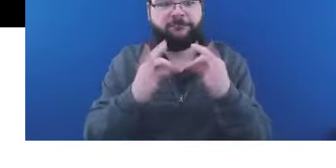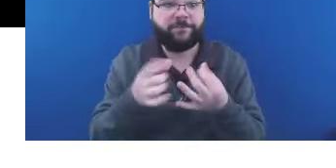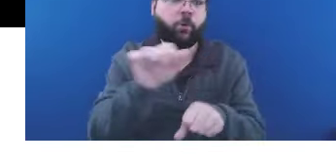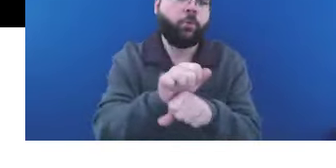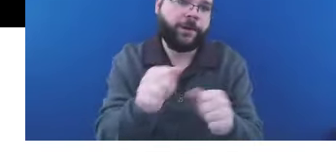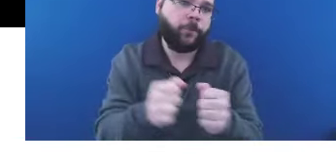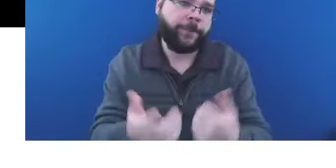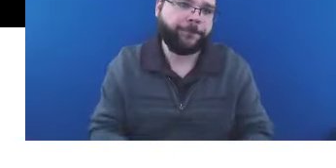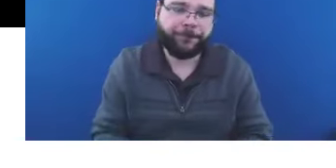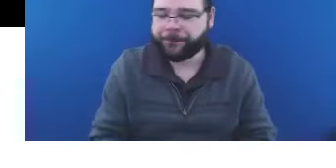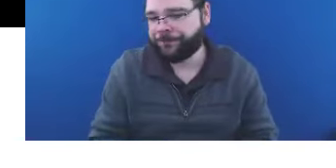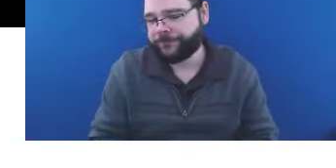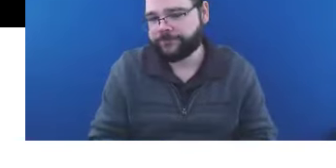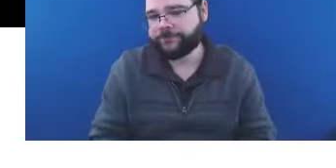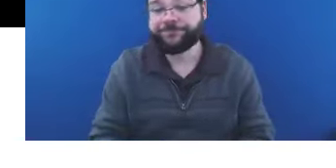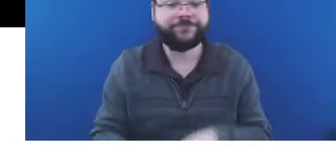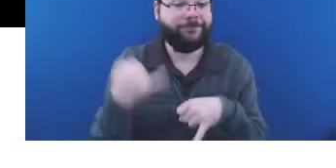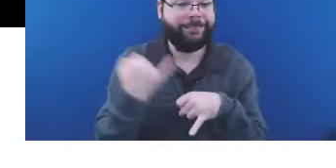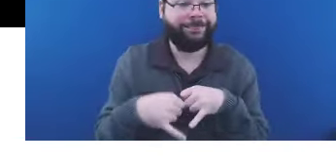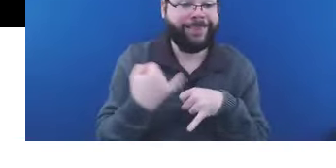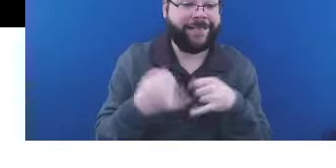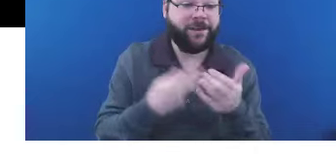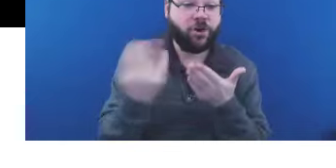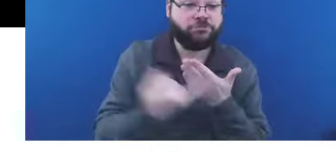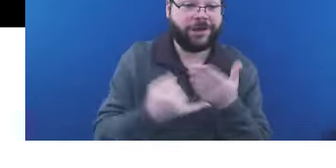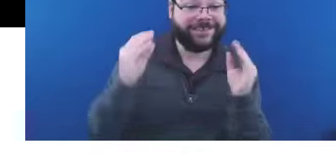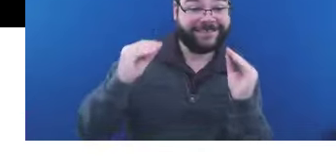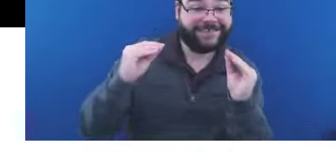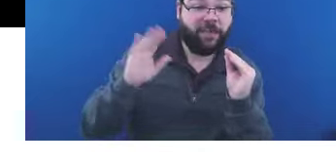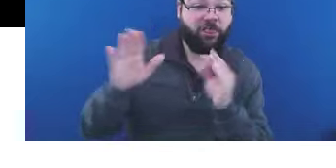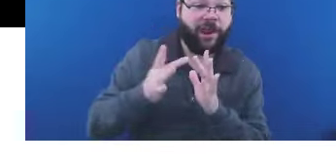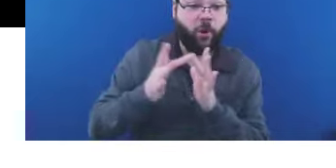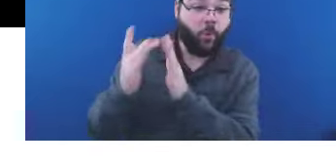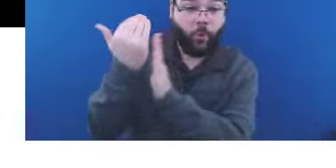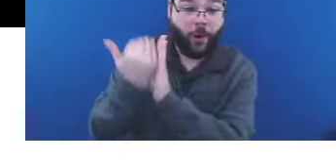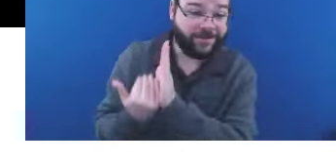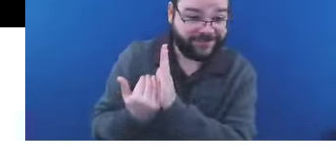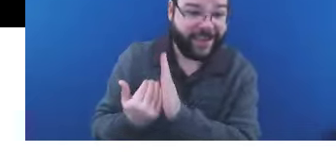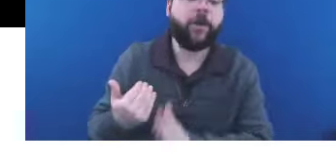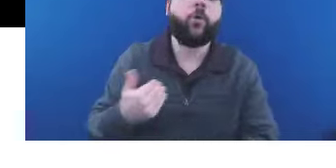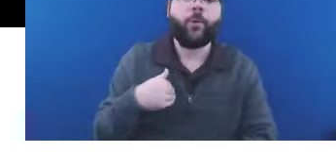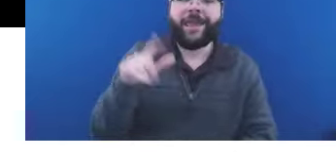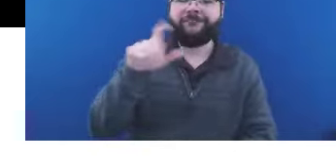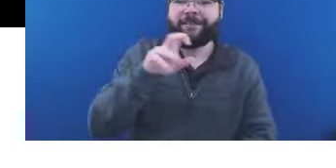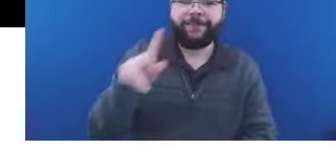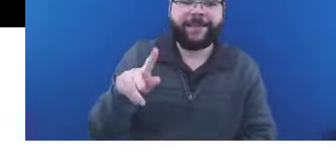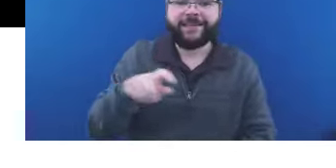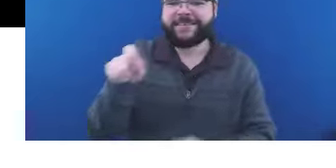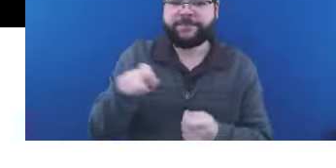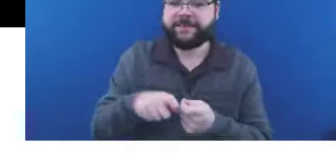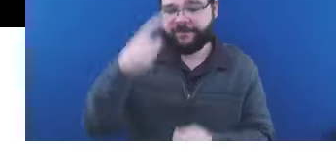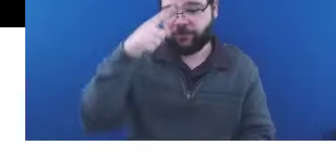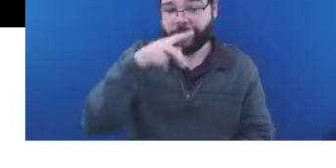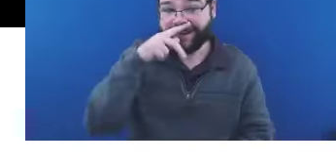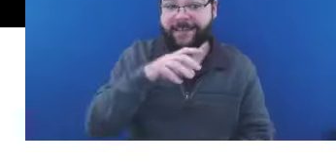serving. And lastly, on Project Teach's website, we have a link specifically dedicated to children 0 to